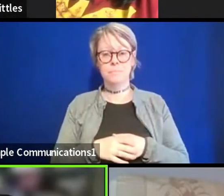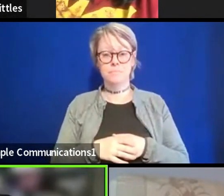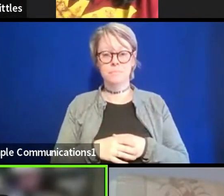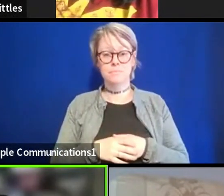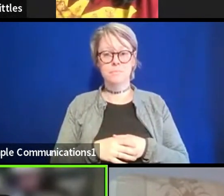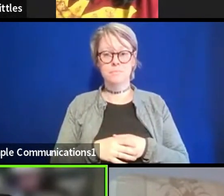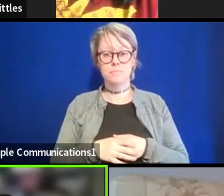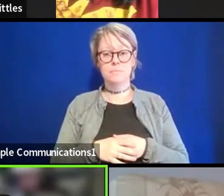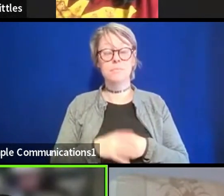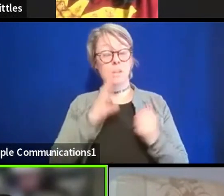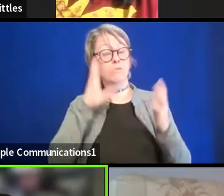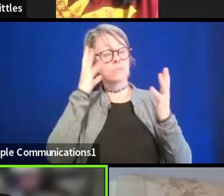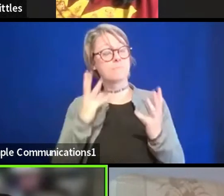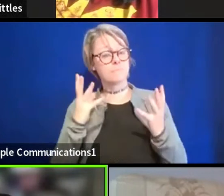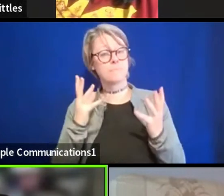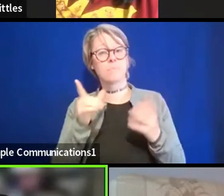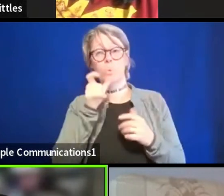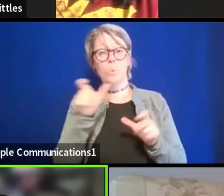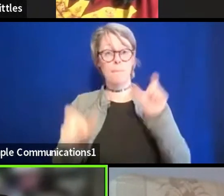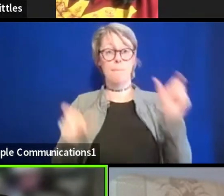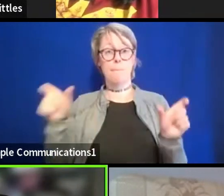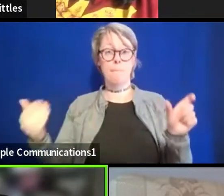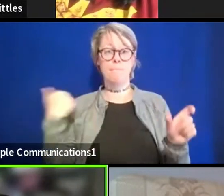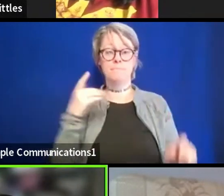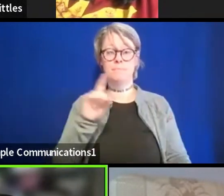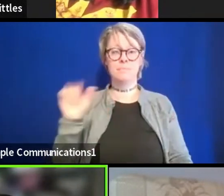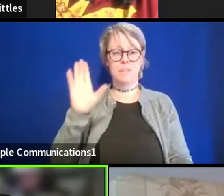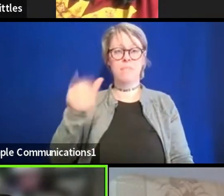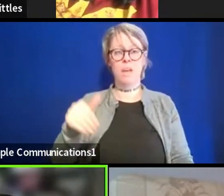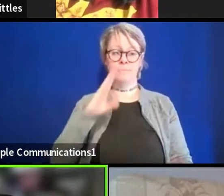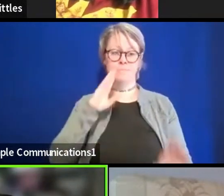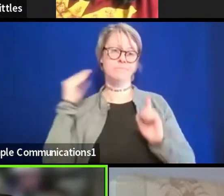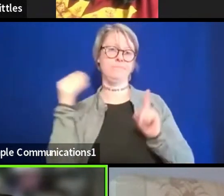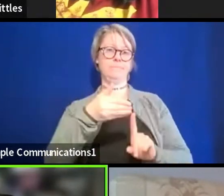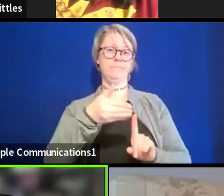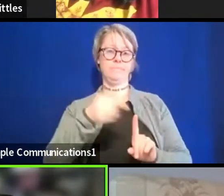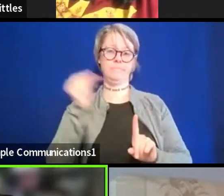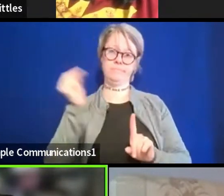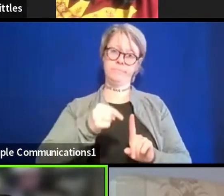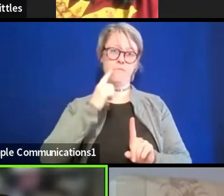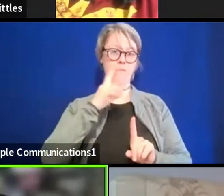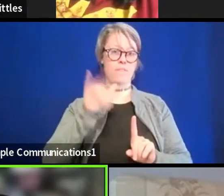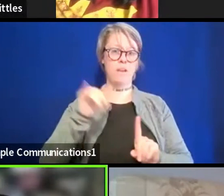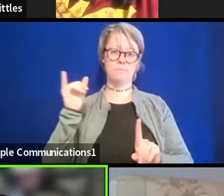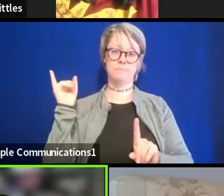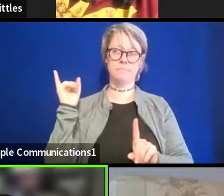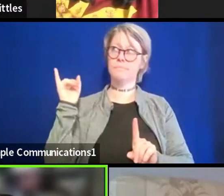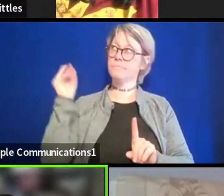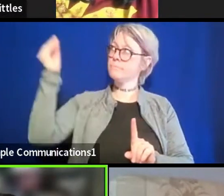unfortunately, it's persons with disabilities that are the target, because as far as I totally understand, not